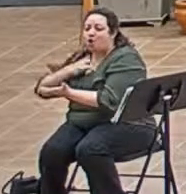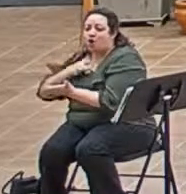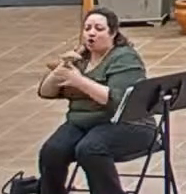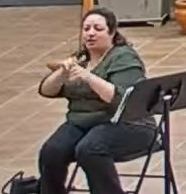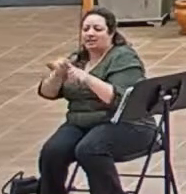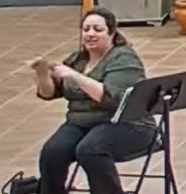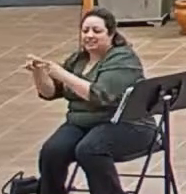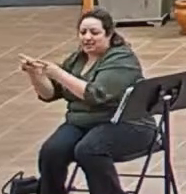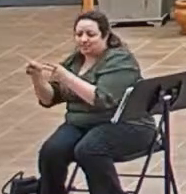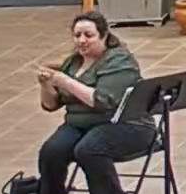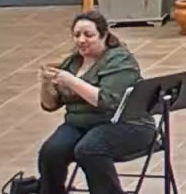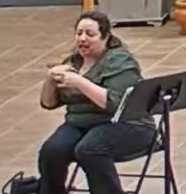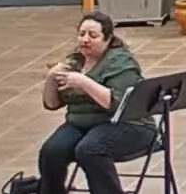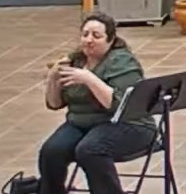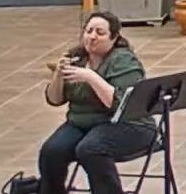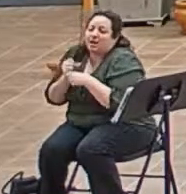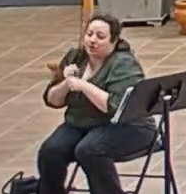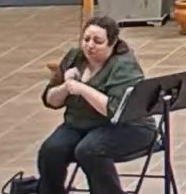bit.